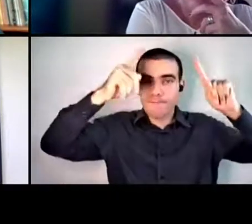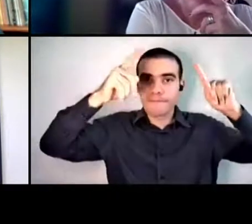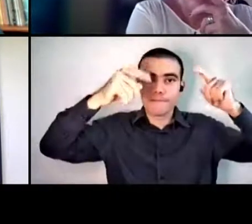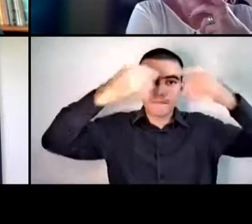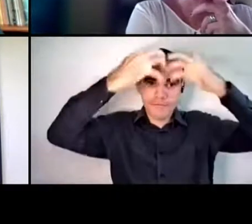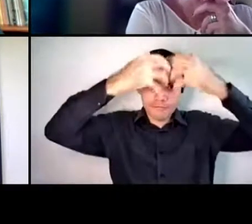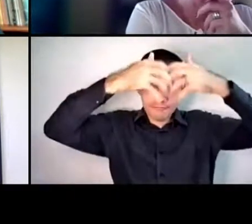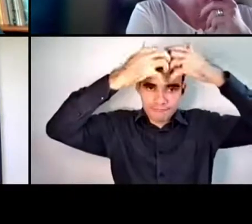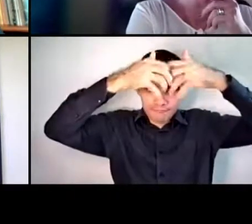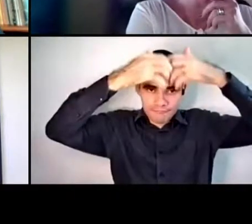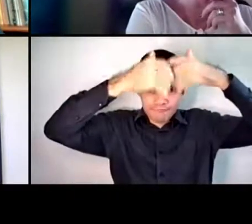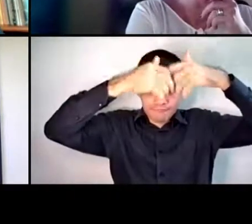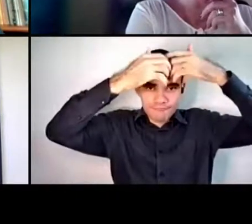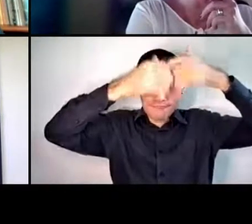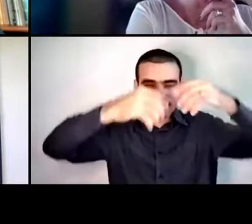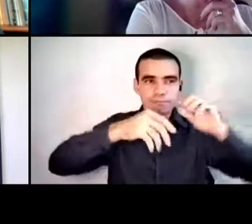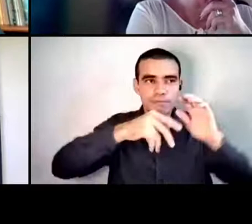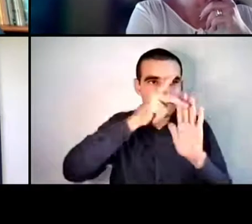to develop